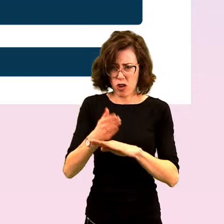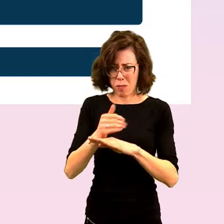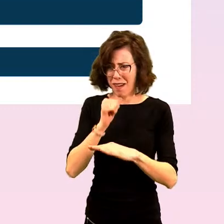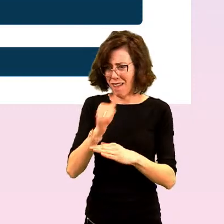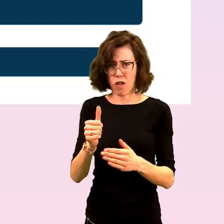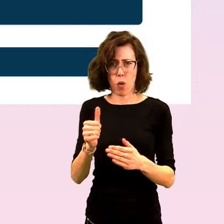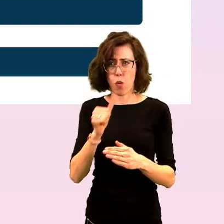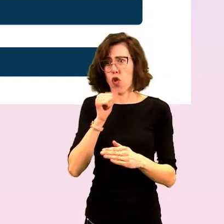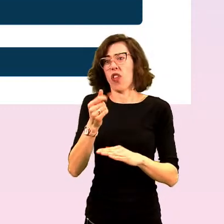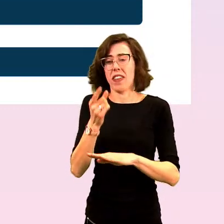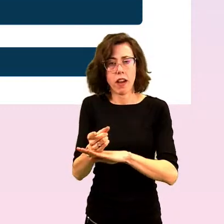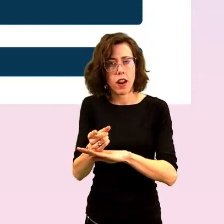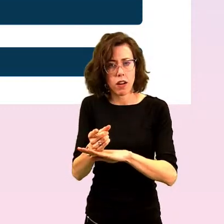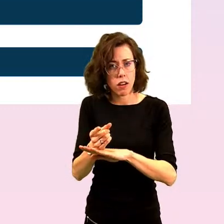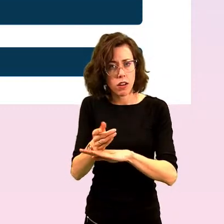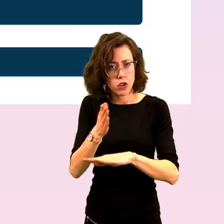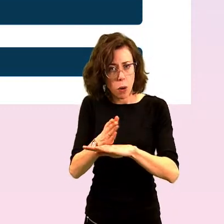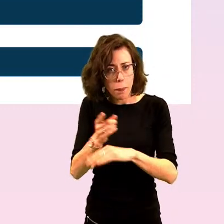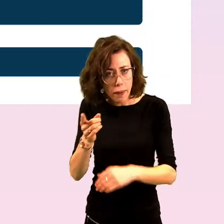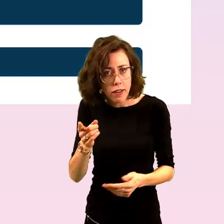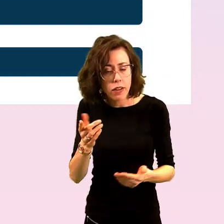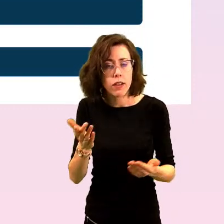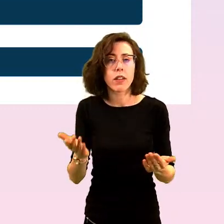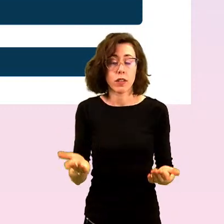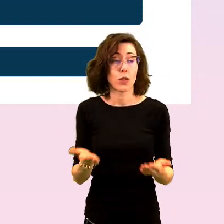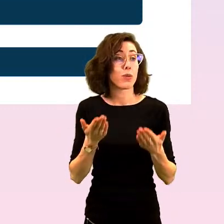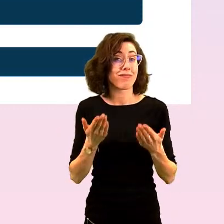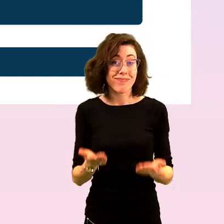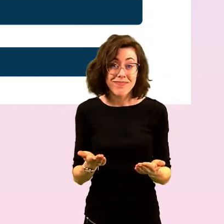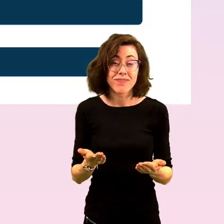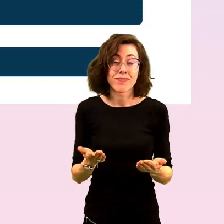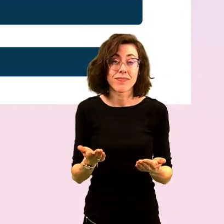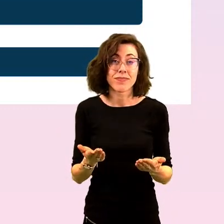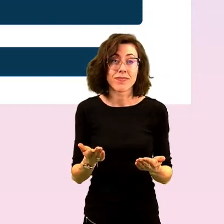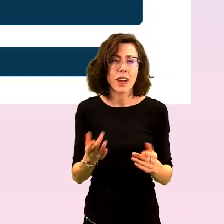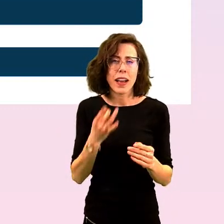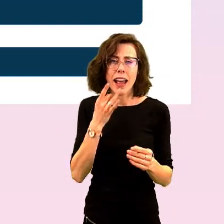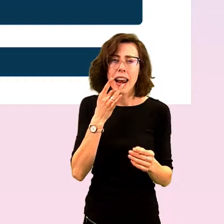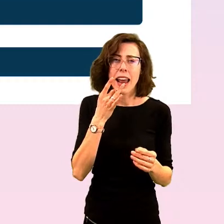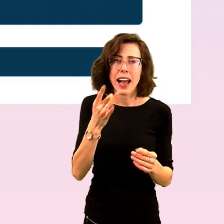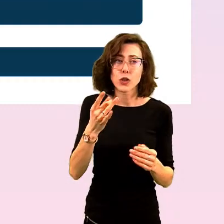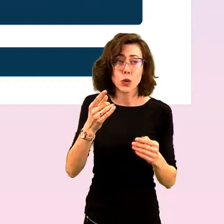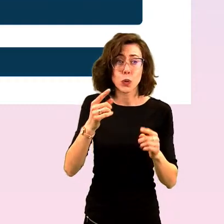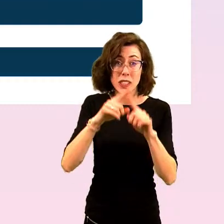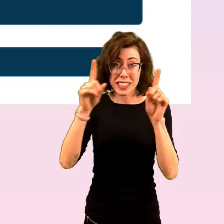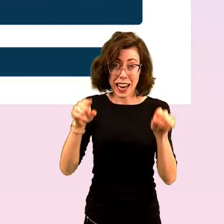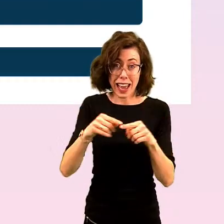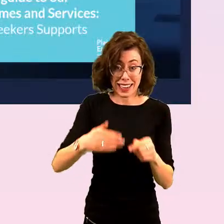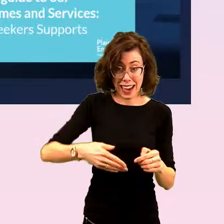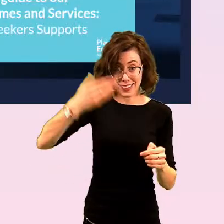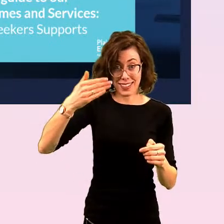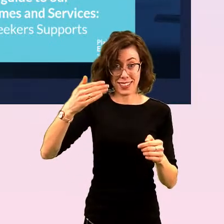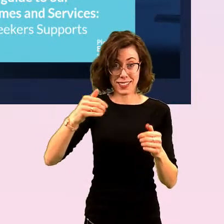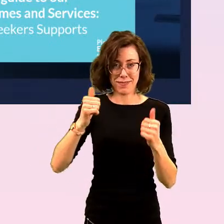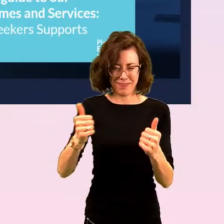at the moment. So I'm going to can I ask you to flip forward to the next slide?